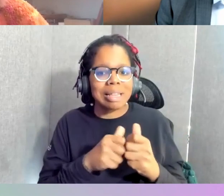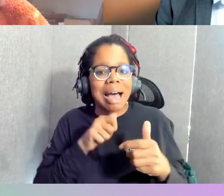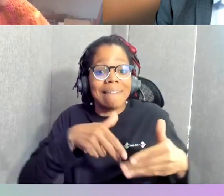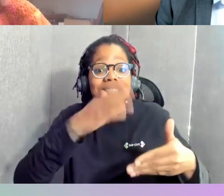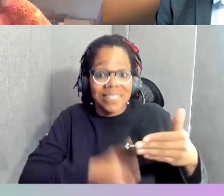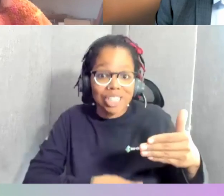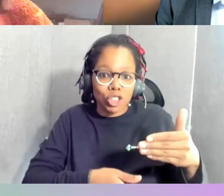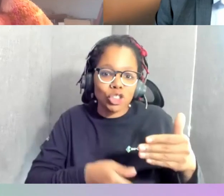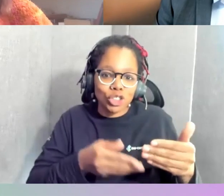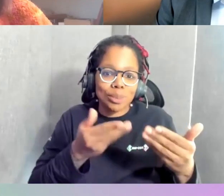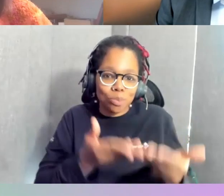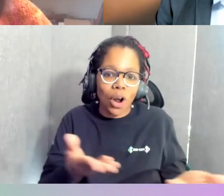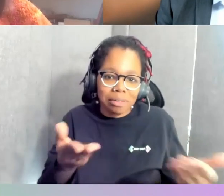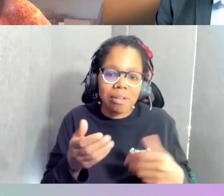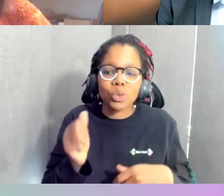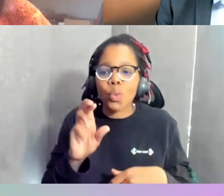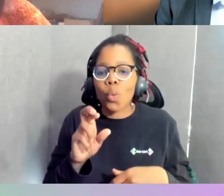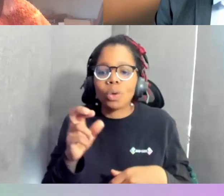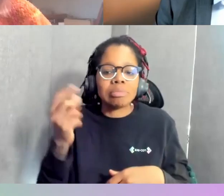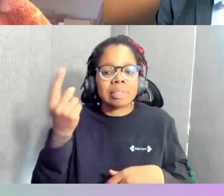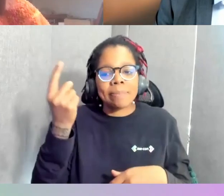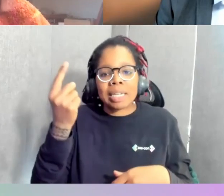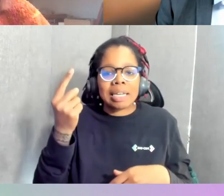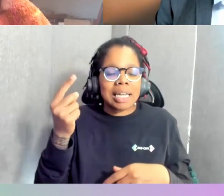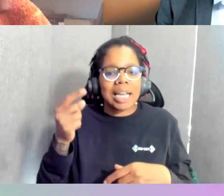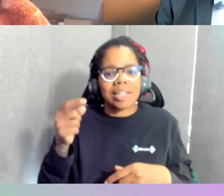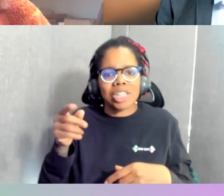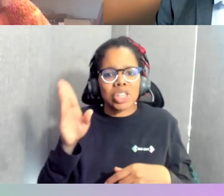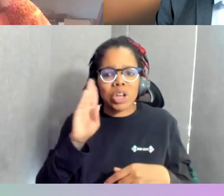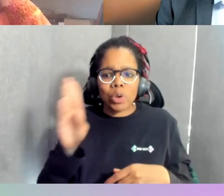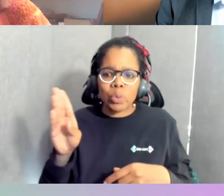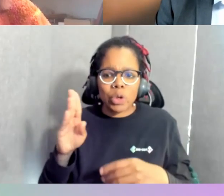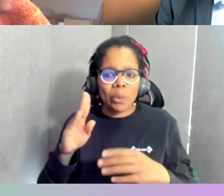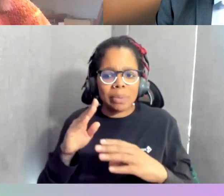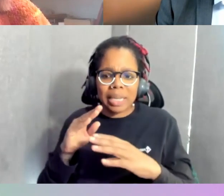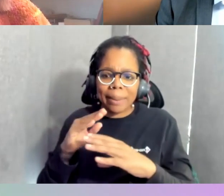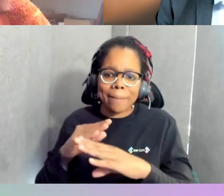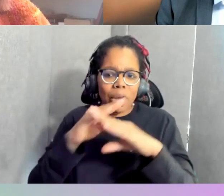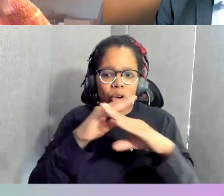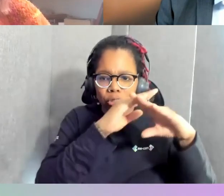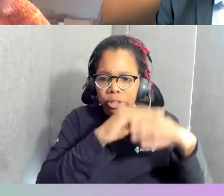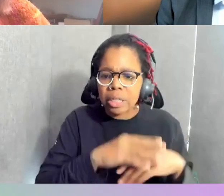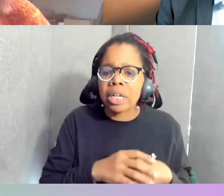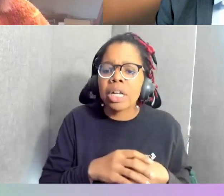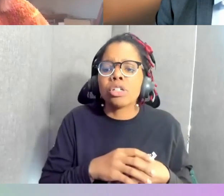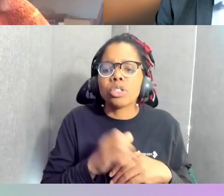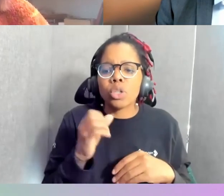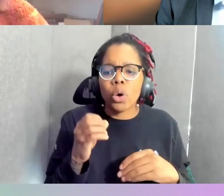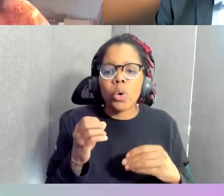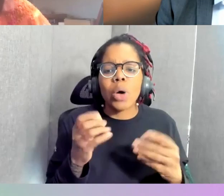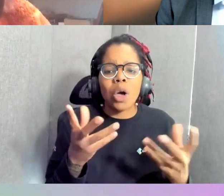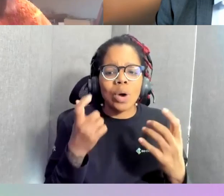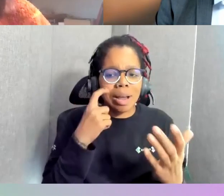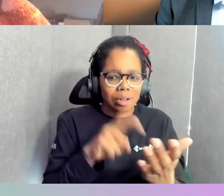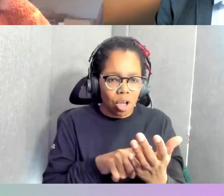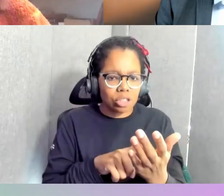unfinished product or something that there will be absolutely barriers in their way. And so I want to acknowledge that